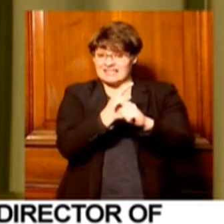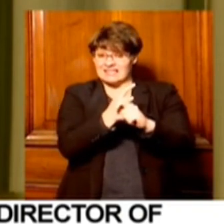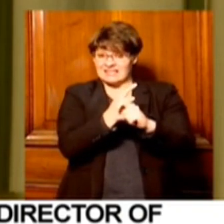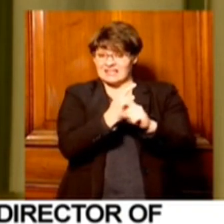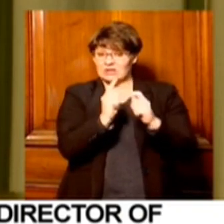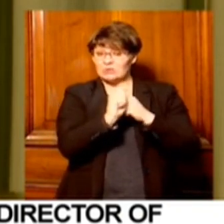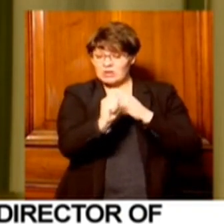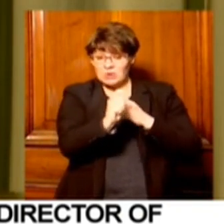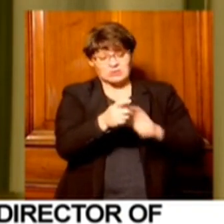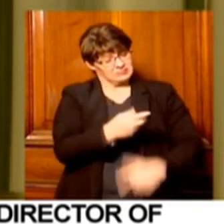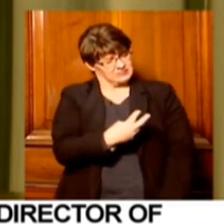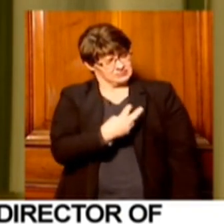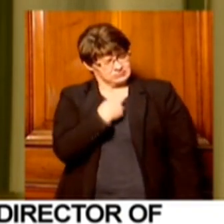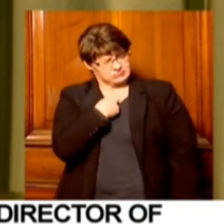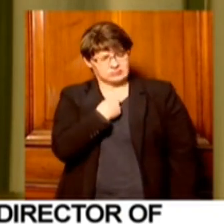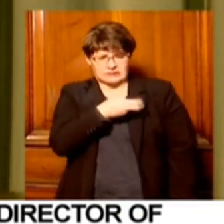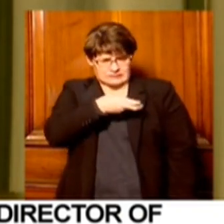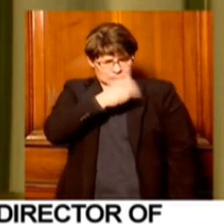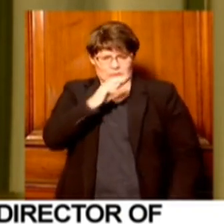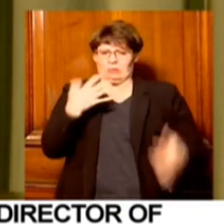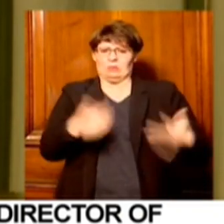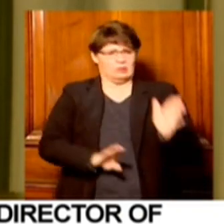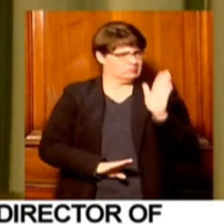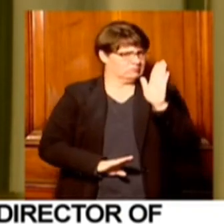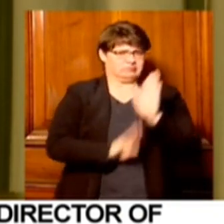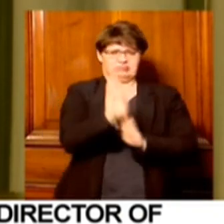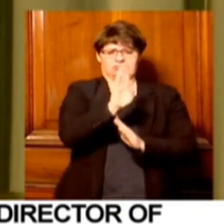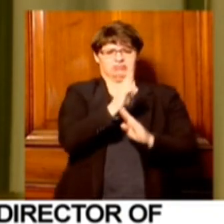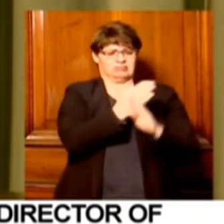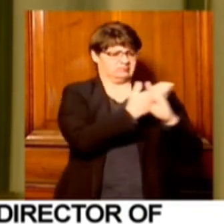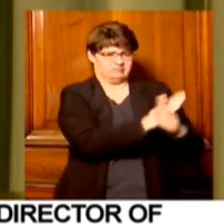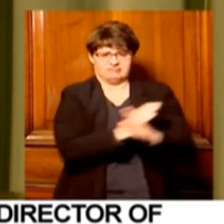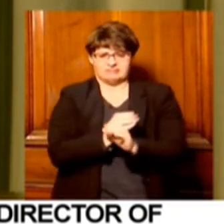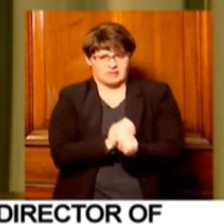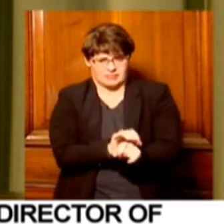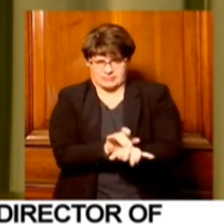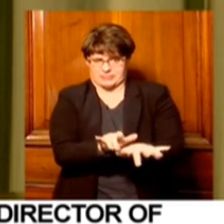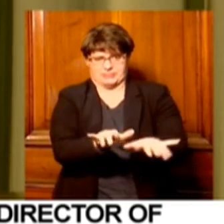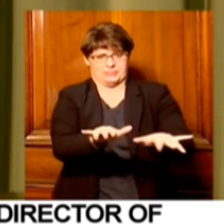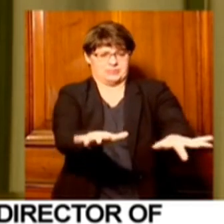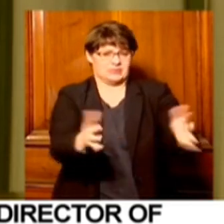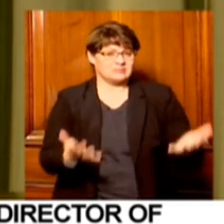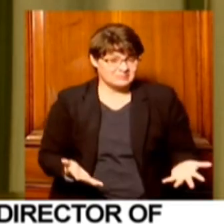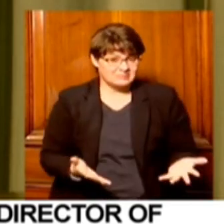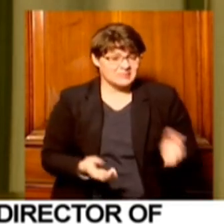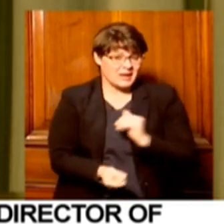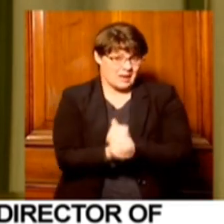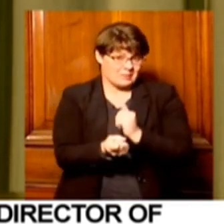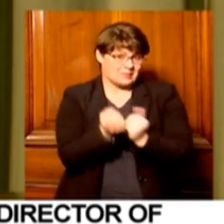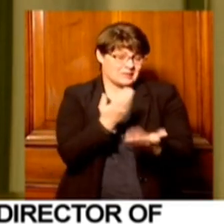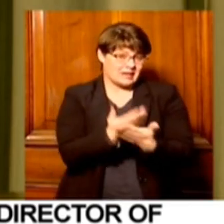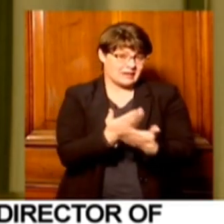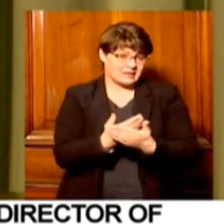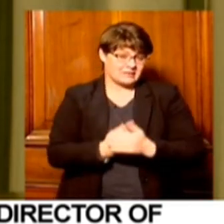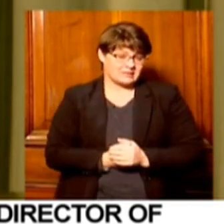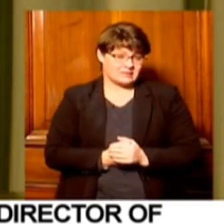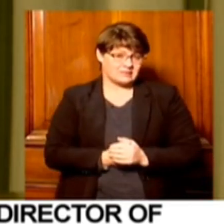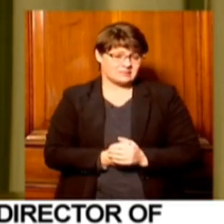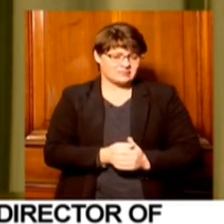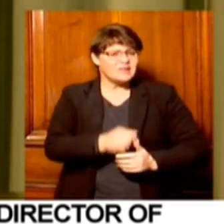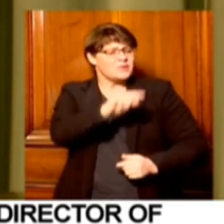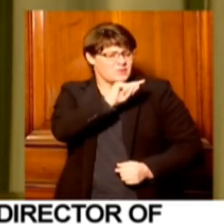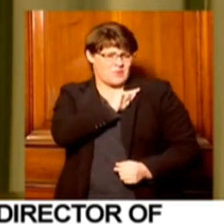real threat to the efforts towards containment of the rapid spread of the pandemic. It is for that